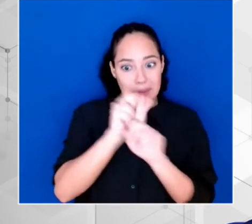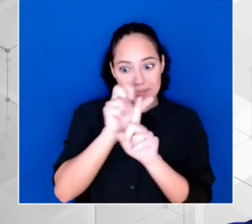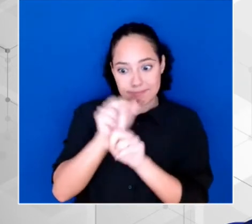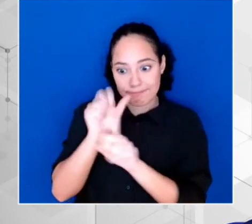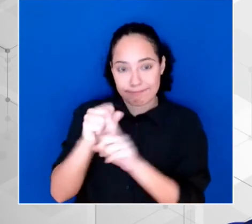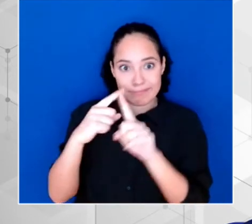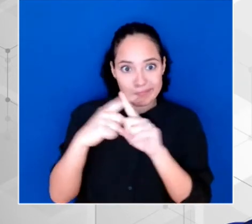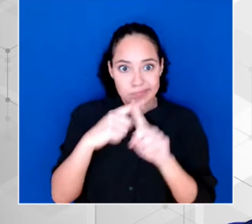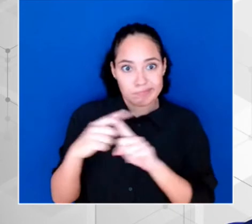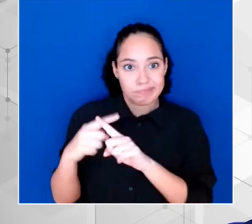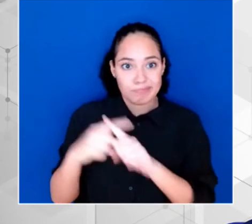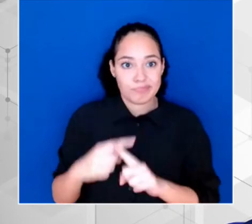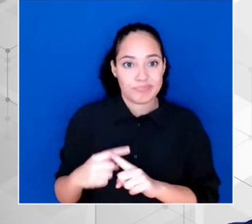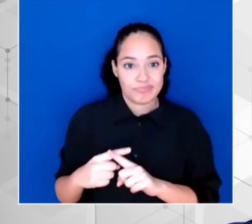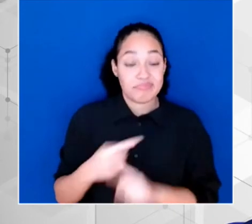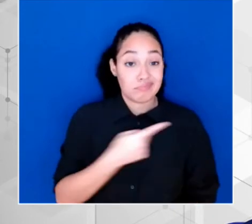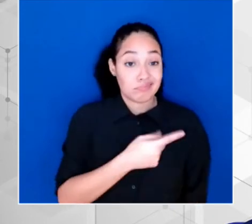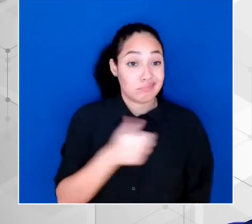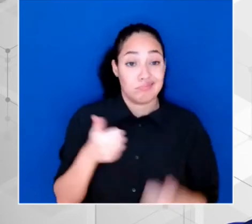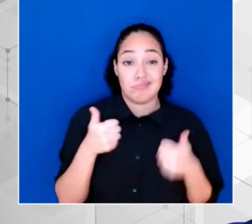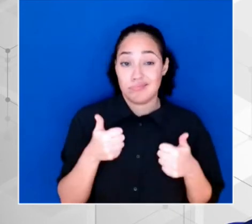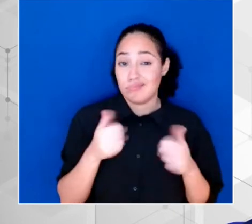useful extension.